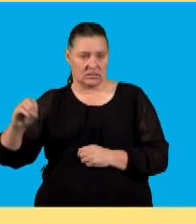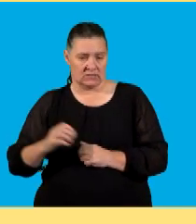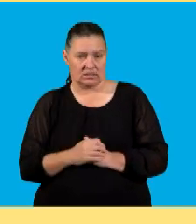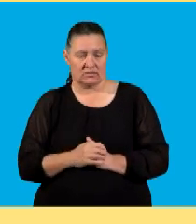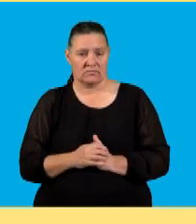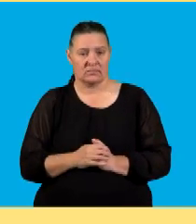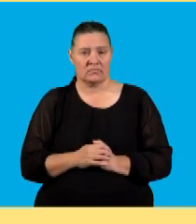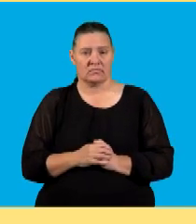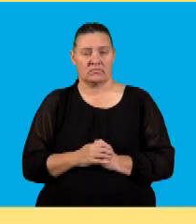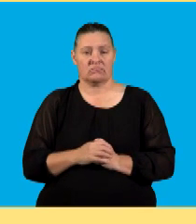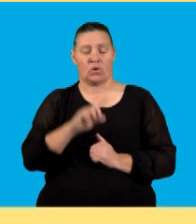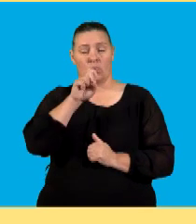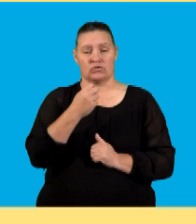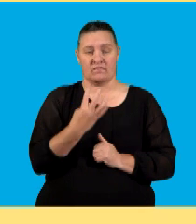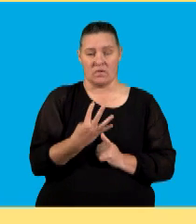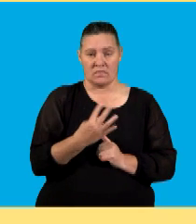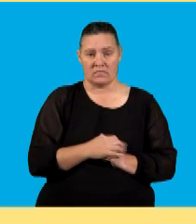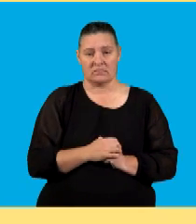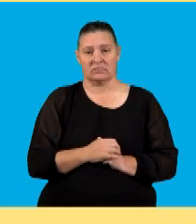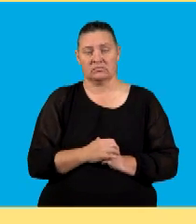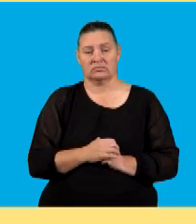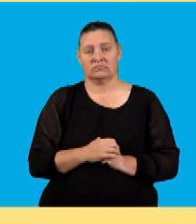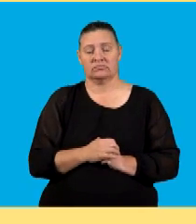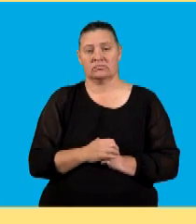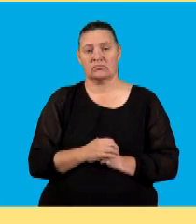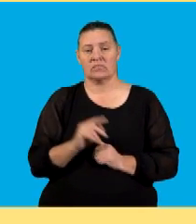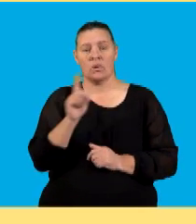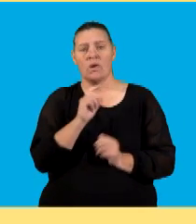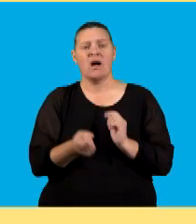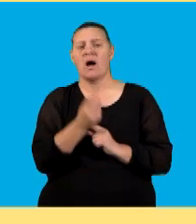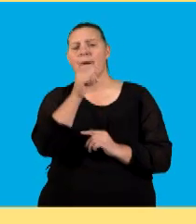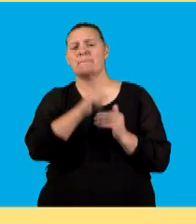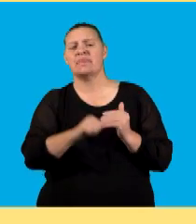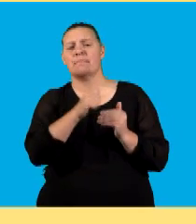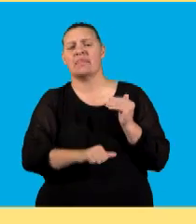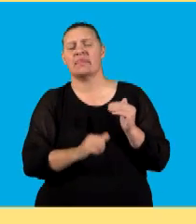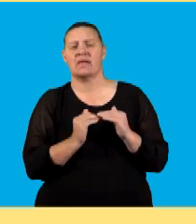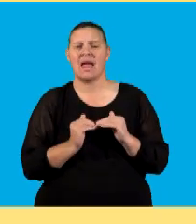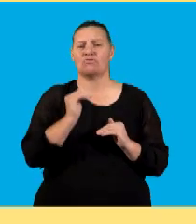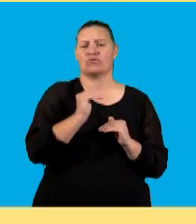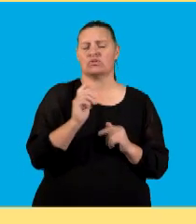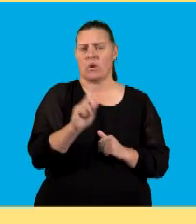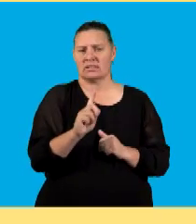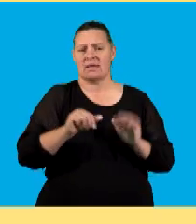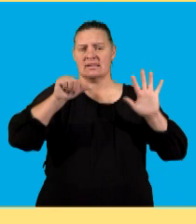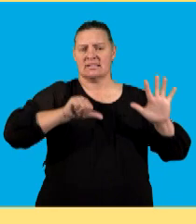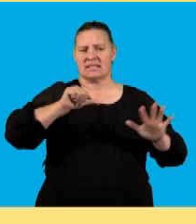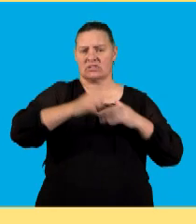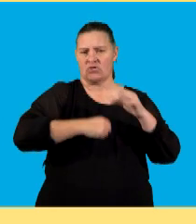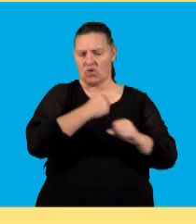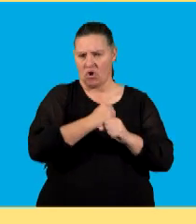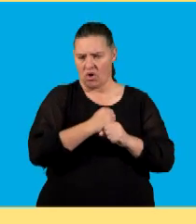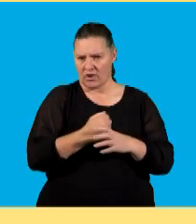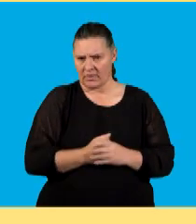189,000. Question number 4. What will her monthly increase be in her